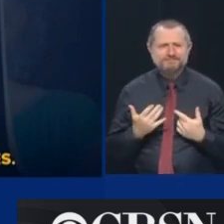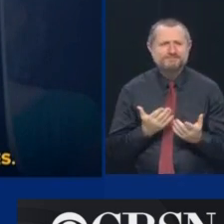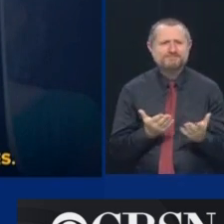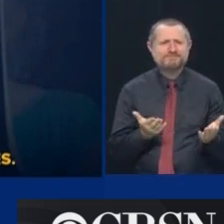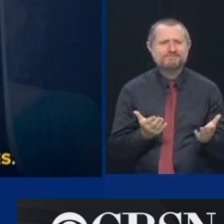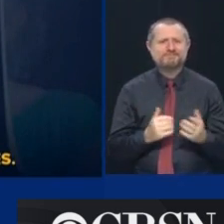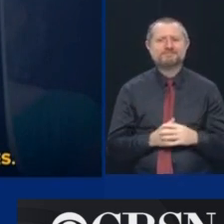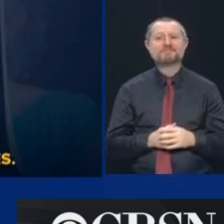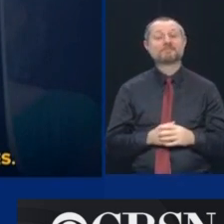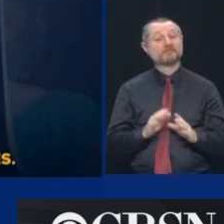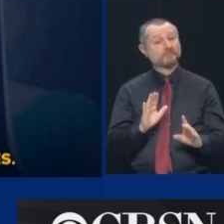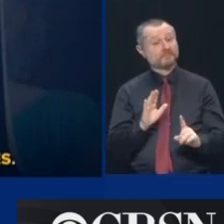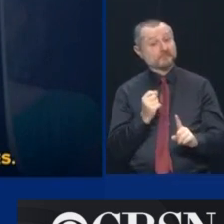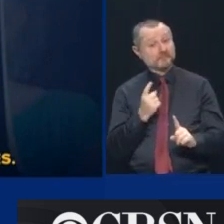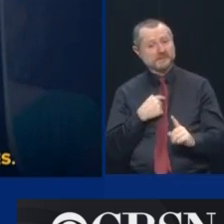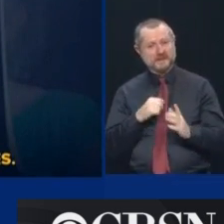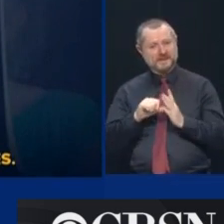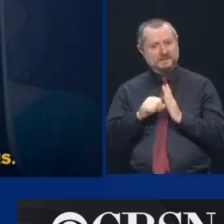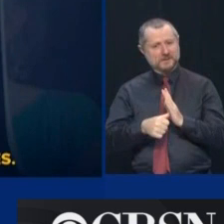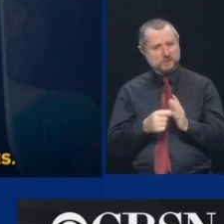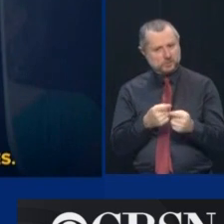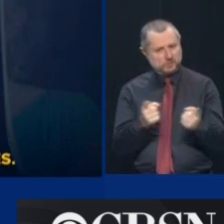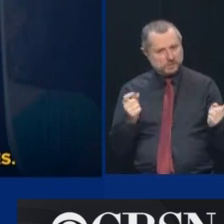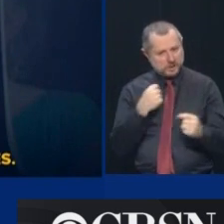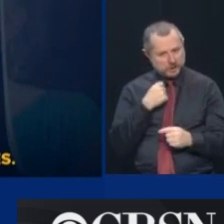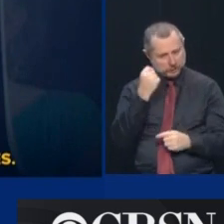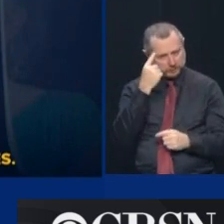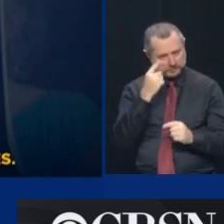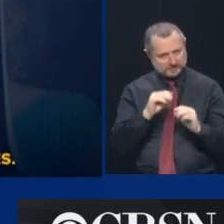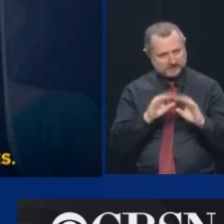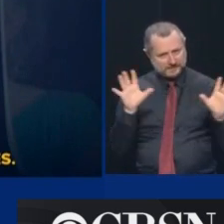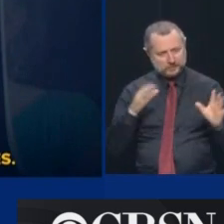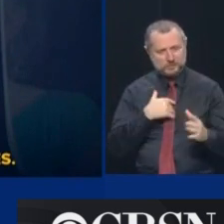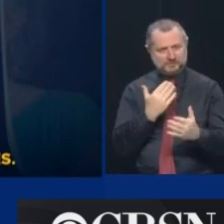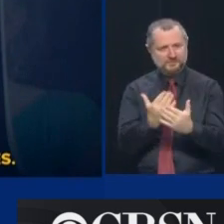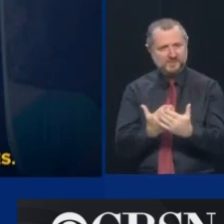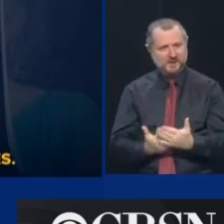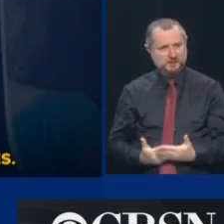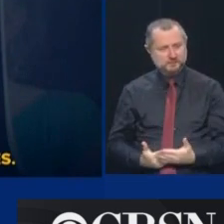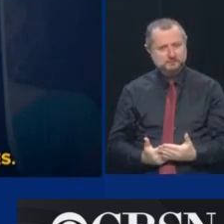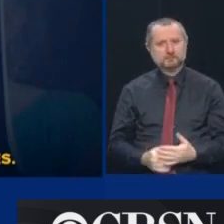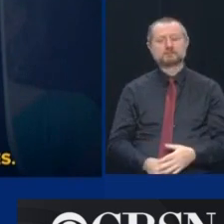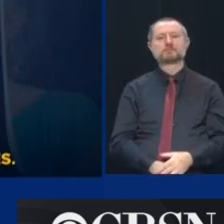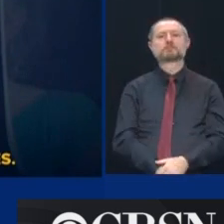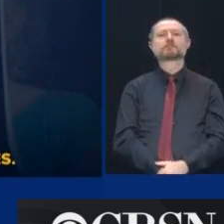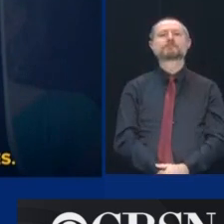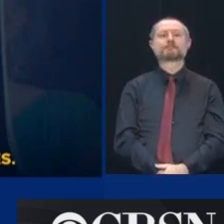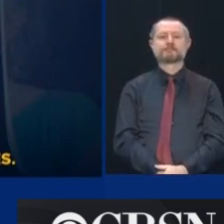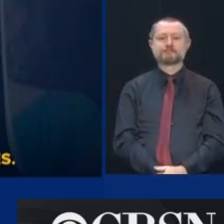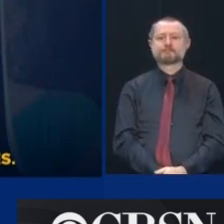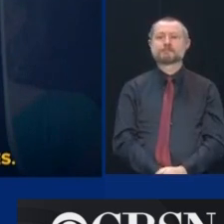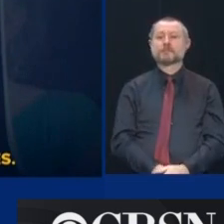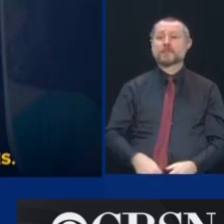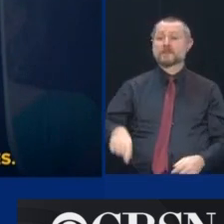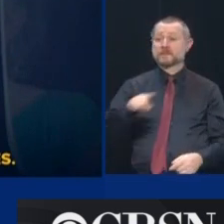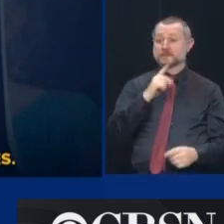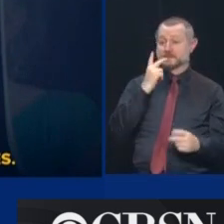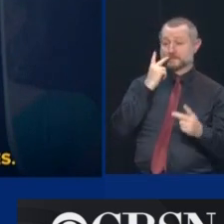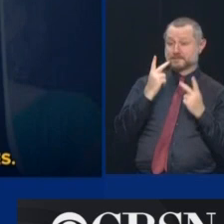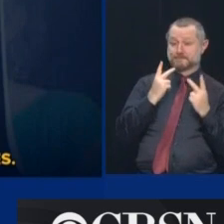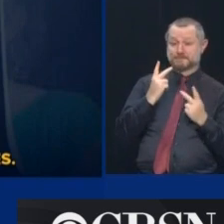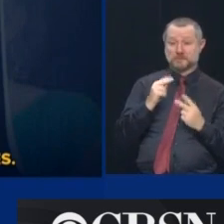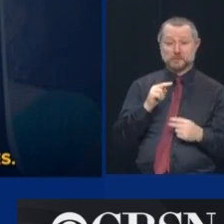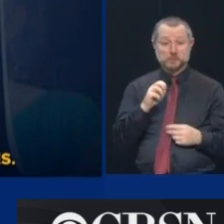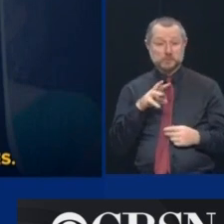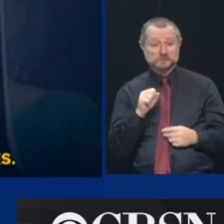I want to make sure New Yorkers understand the facts. I don't know that they believe everything they hear on TV.